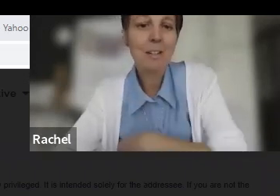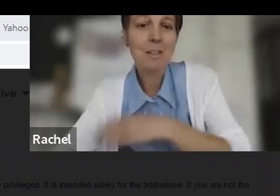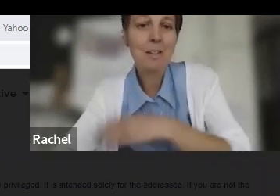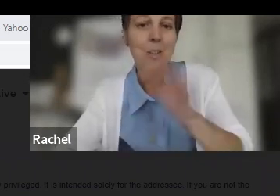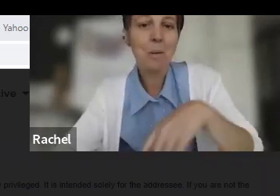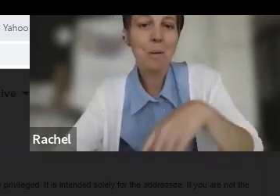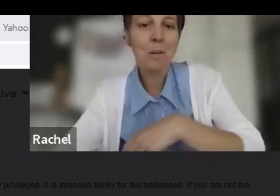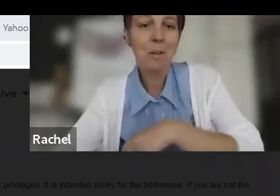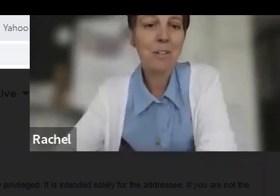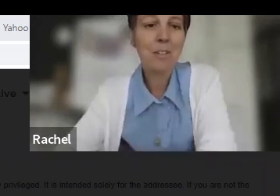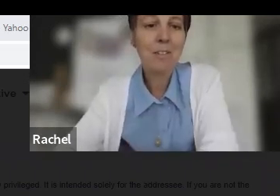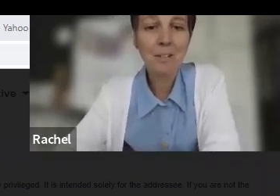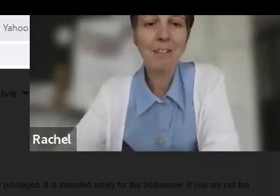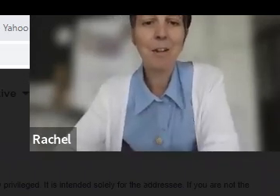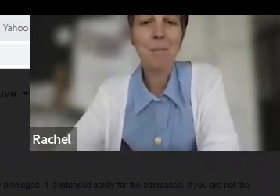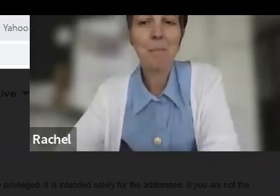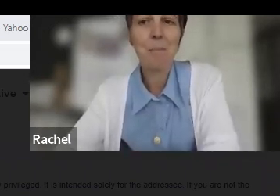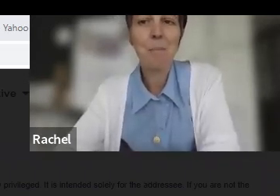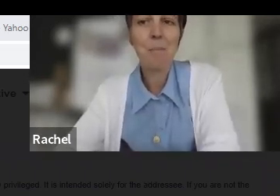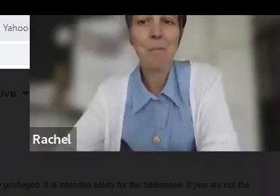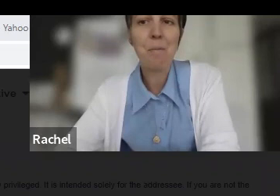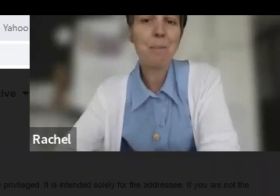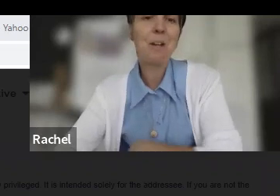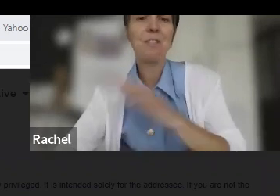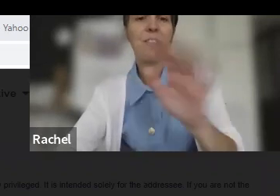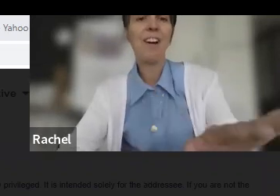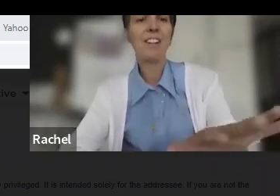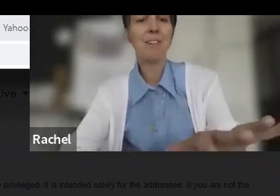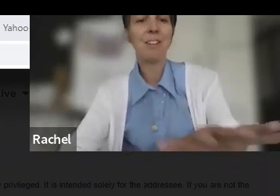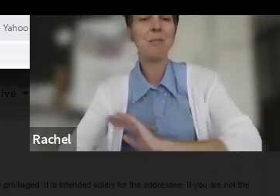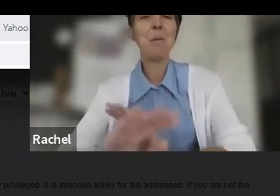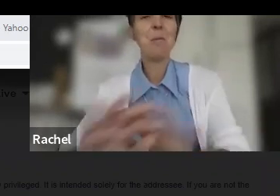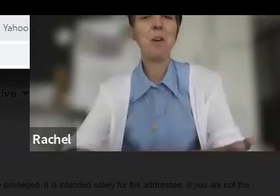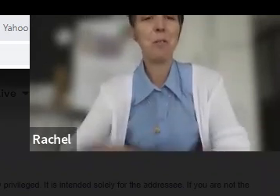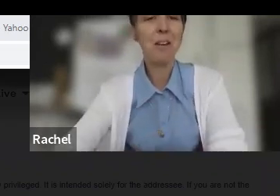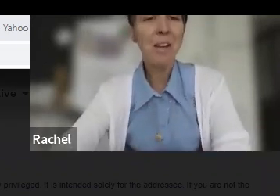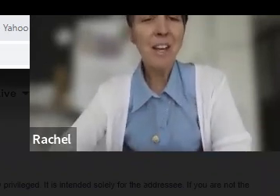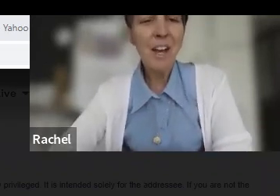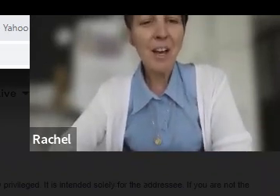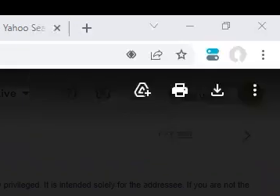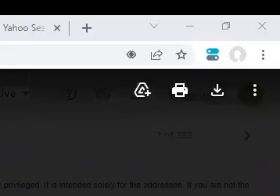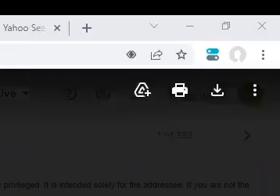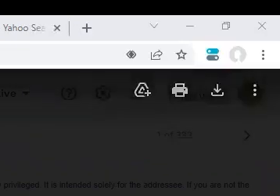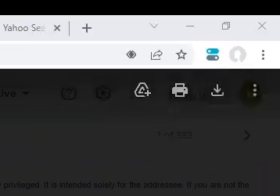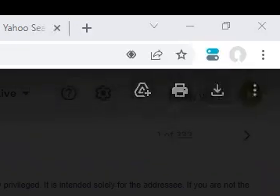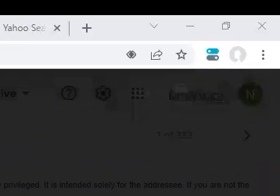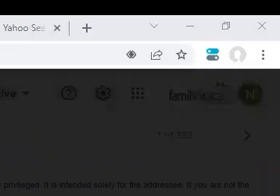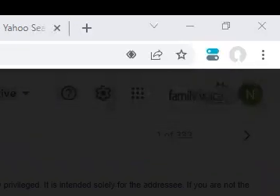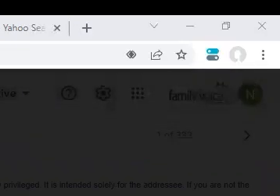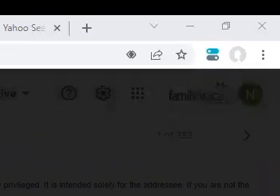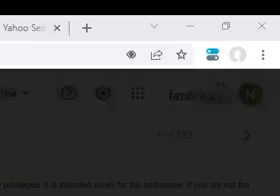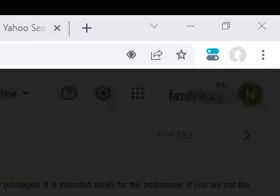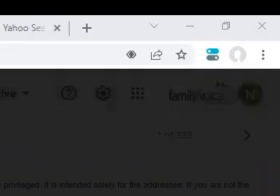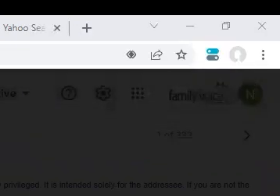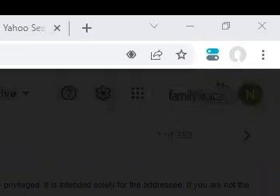including it, so it's probably not even helpful to have it up for this bit, but it's fine. We'll work through it. So